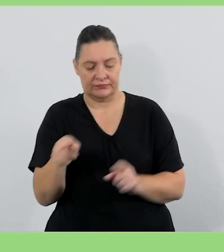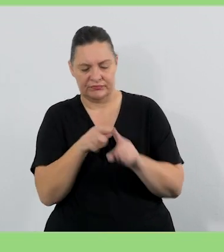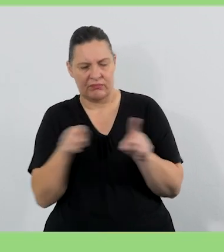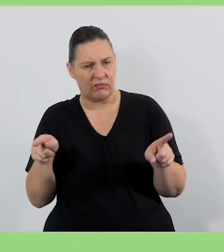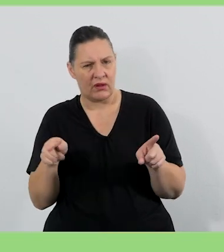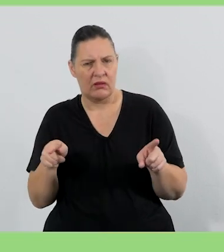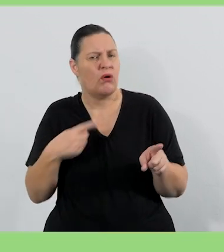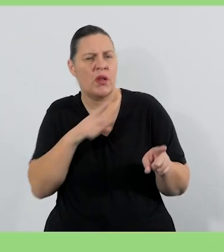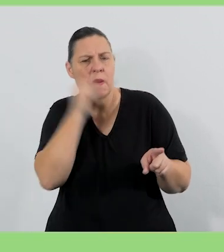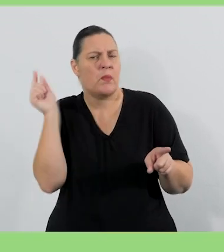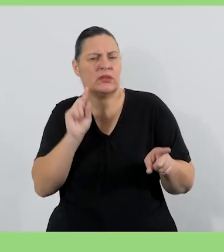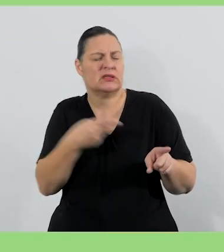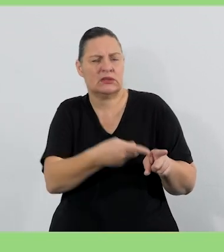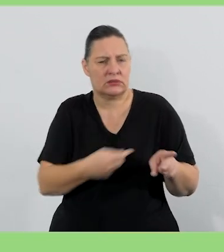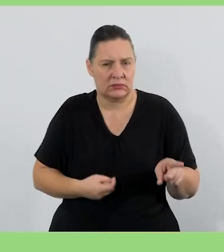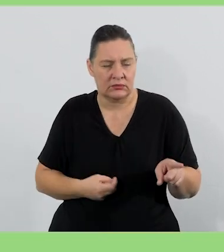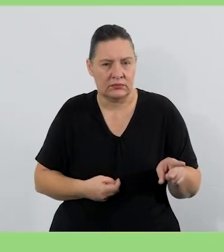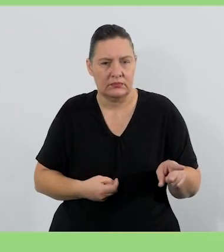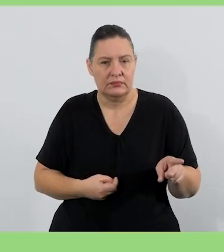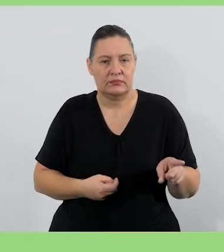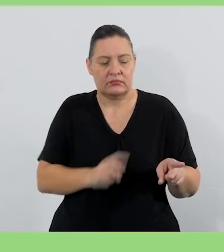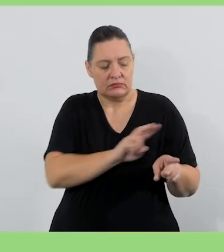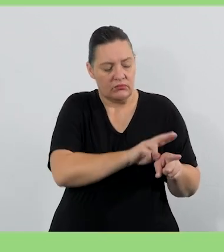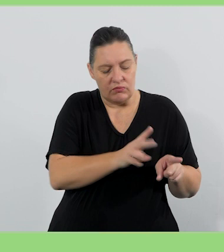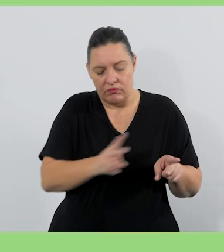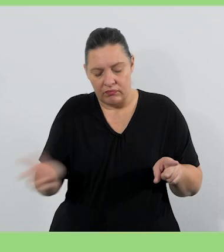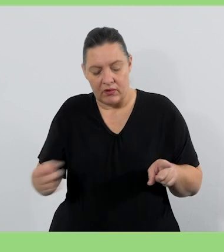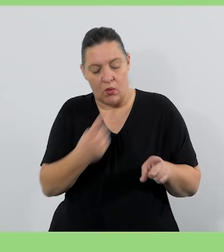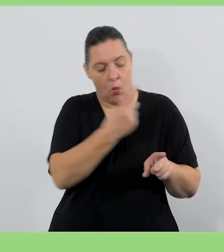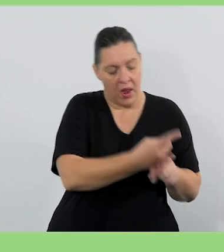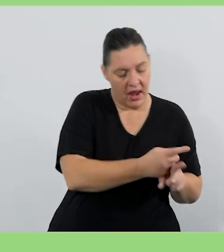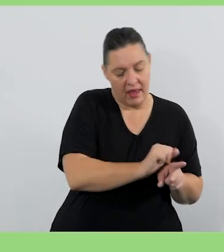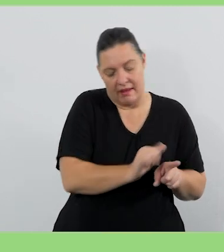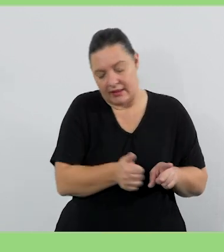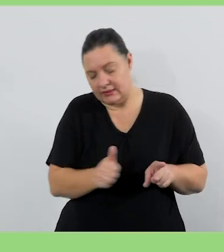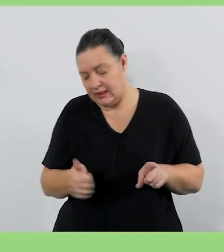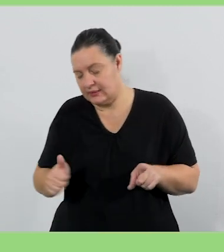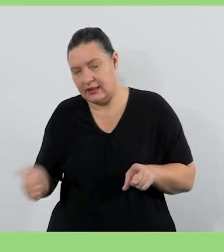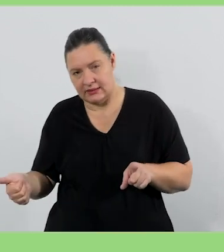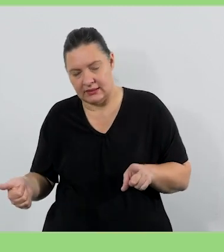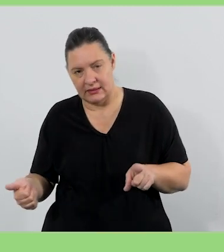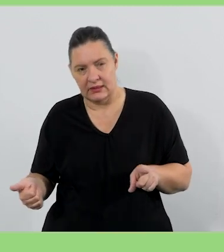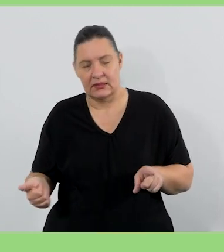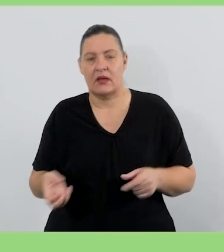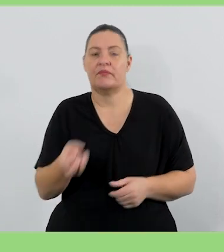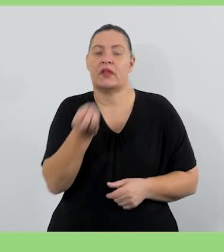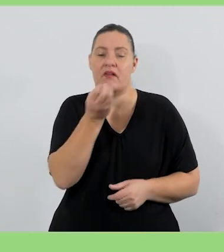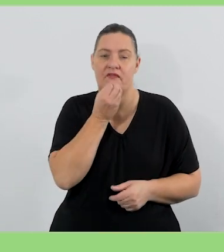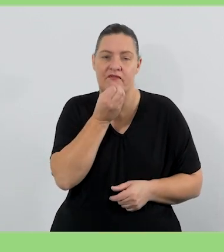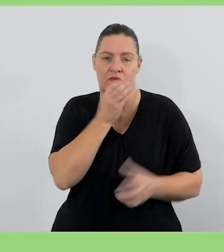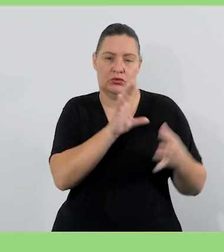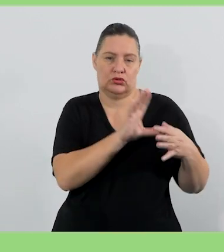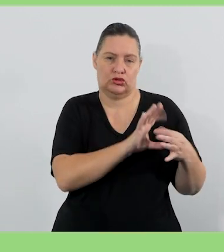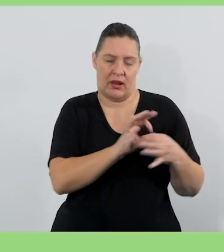diagram? That is the first question that we have. So the transfer of energy from one organism to the next, we said it